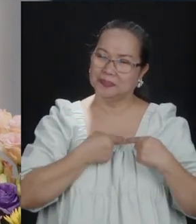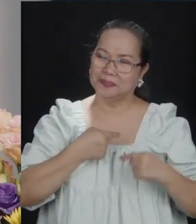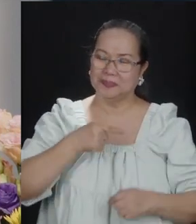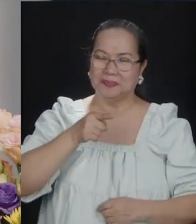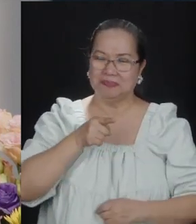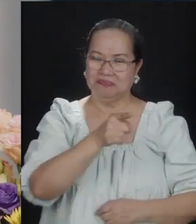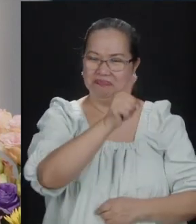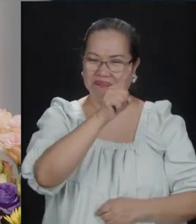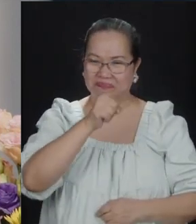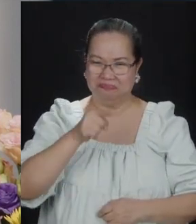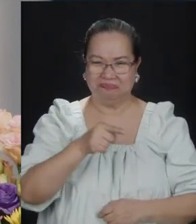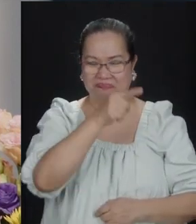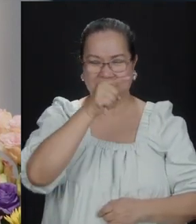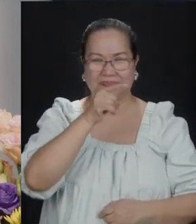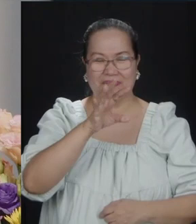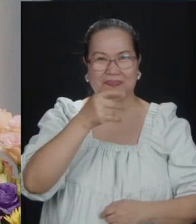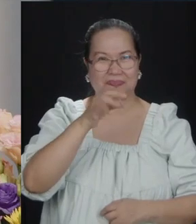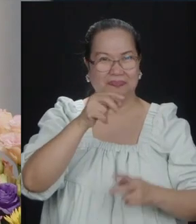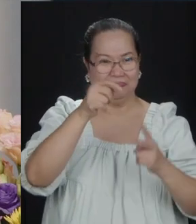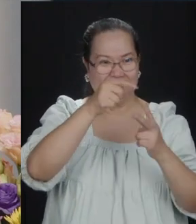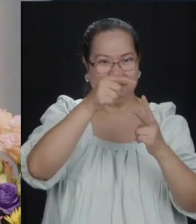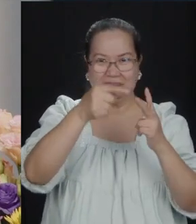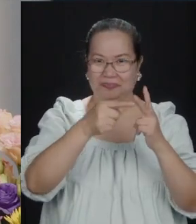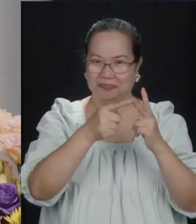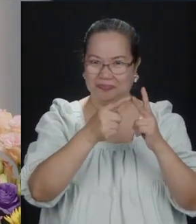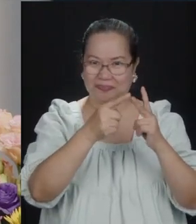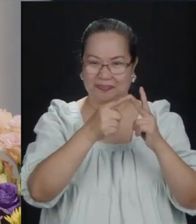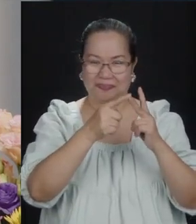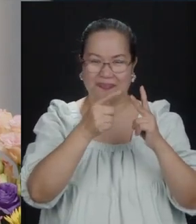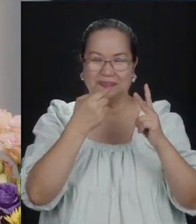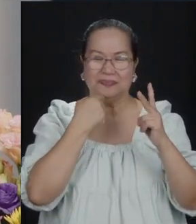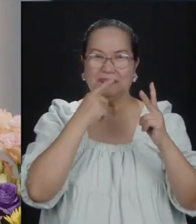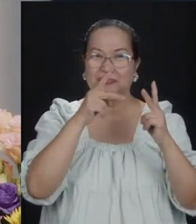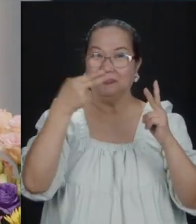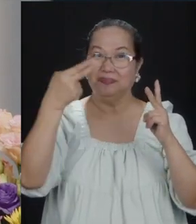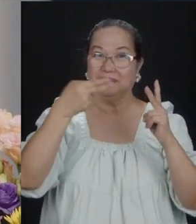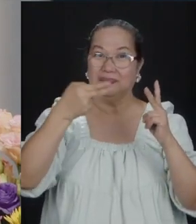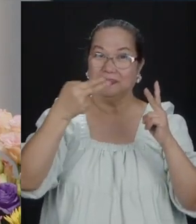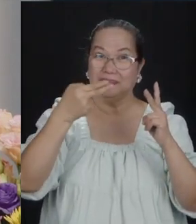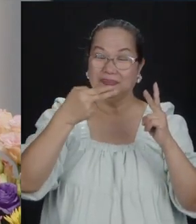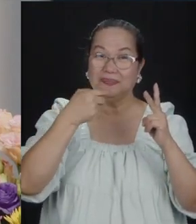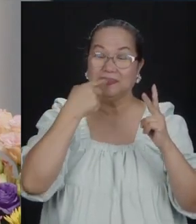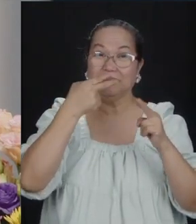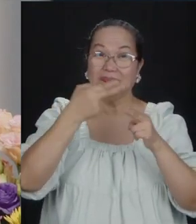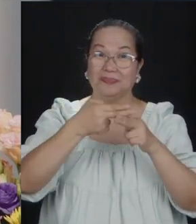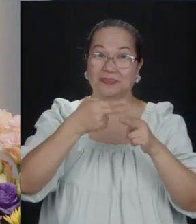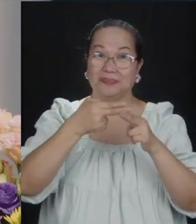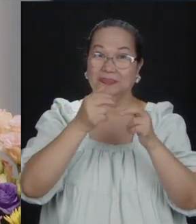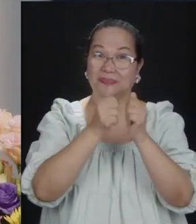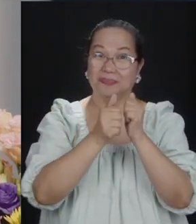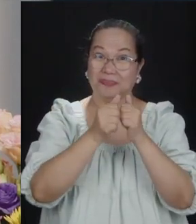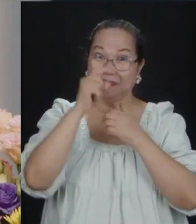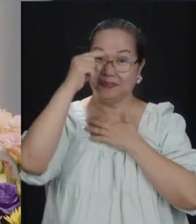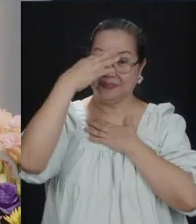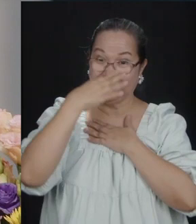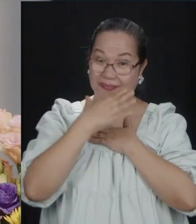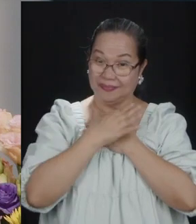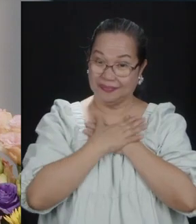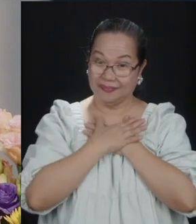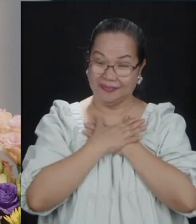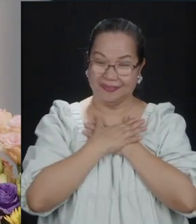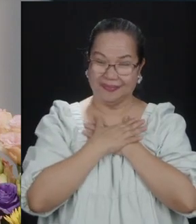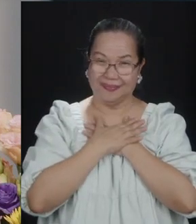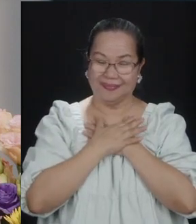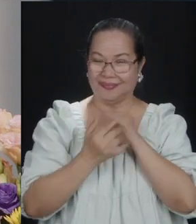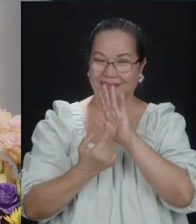rival wife. It's noteworthy, though, that Hannah, whose name means grace,